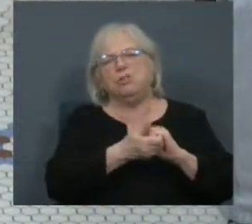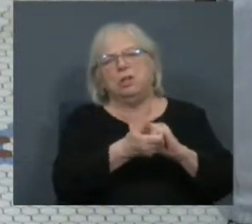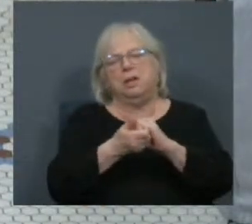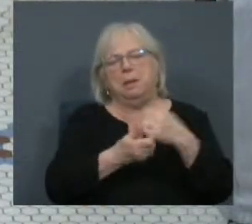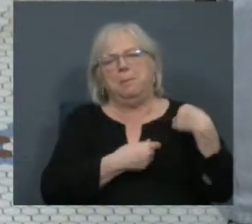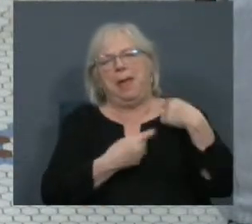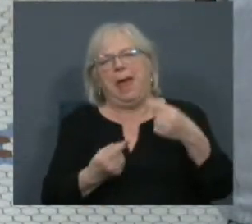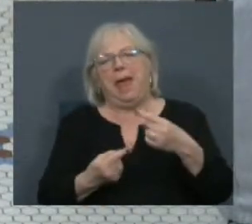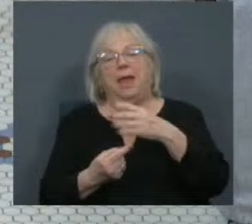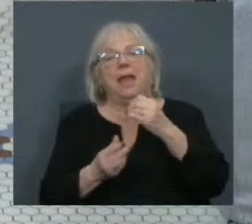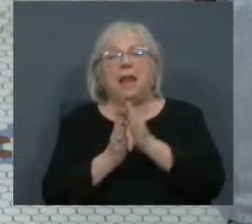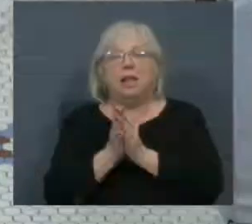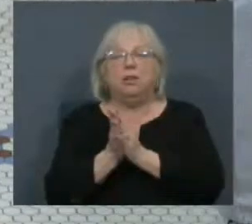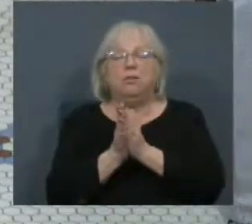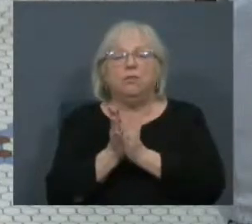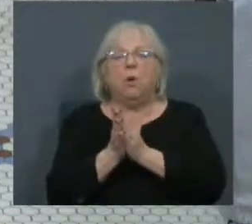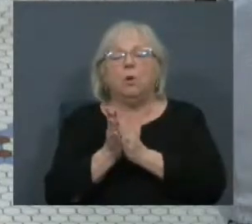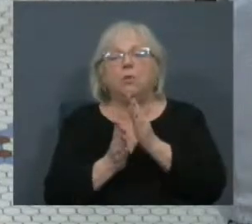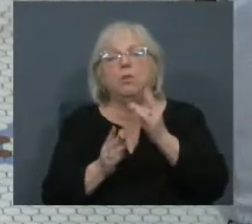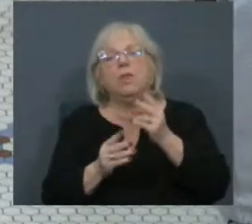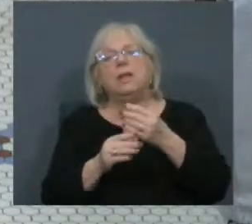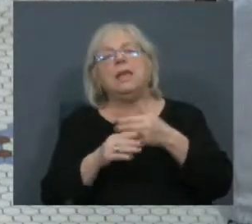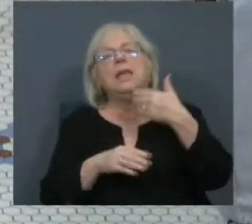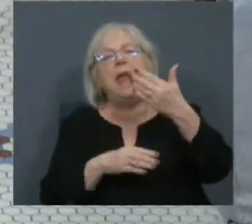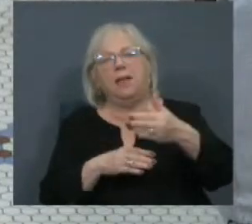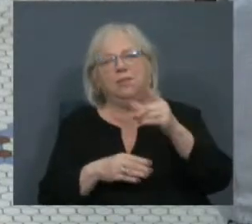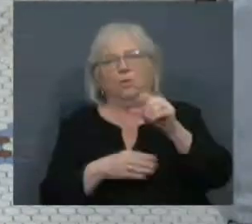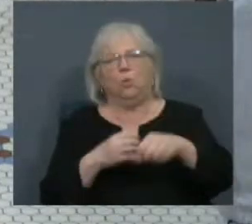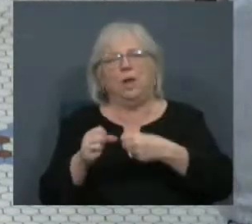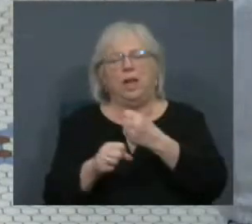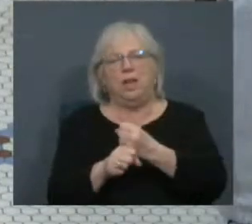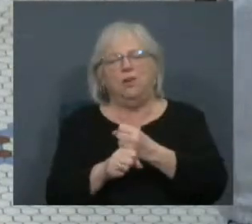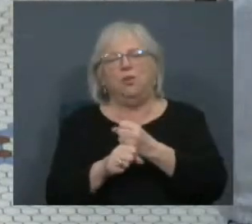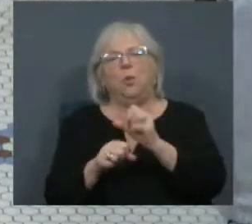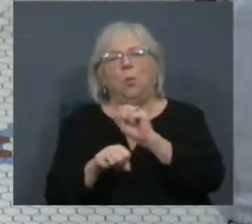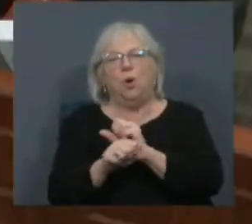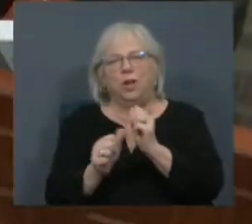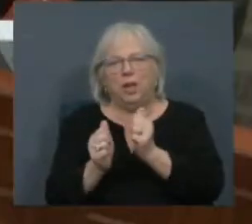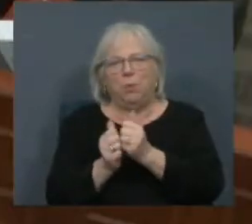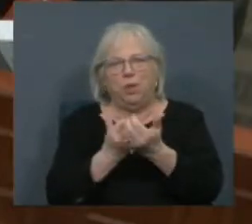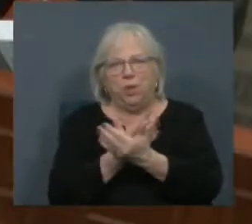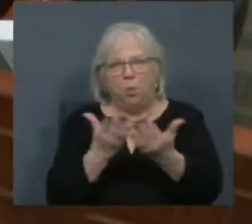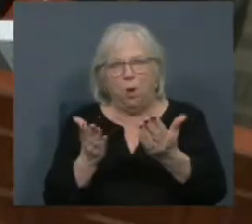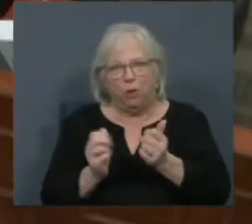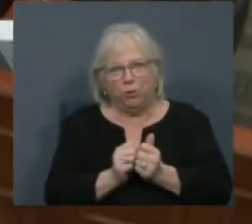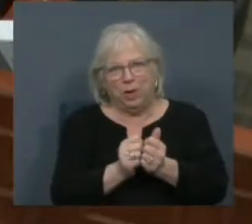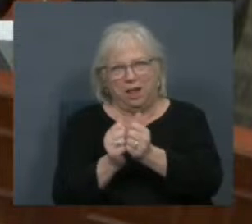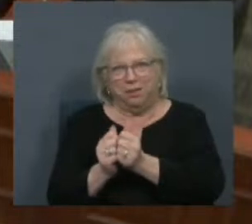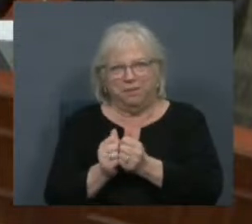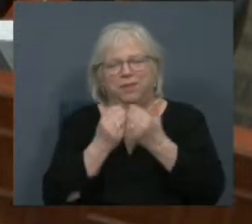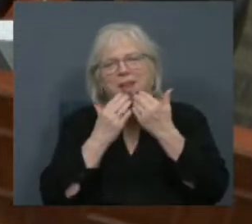to the next 20 years of working with you together. Thank you very much. Thank you.